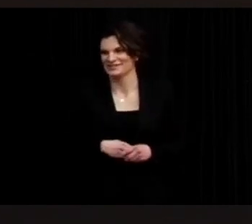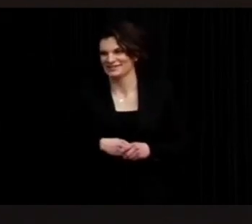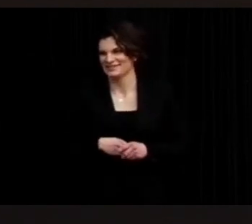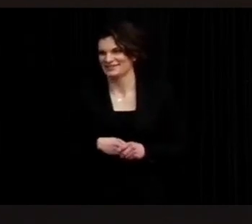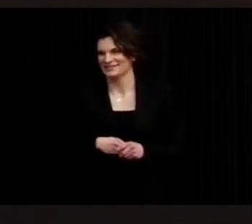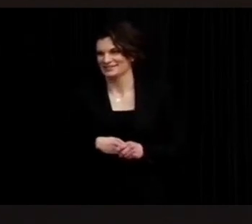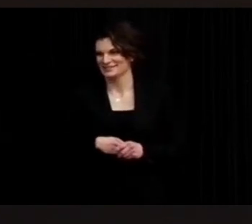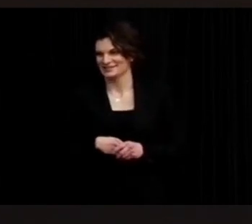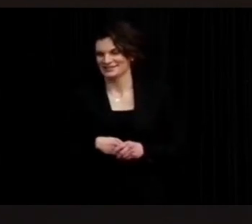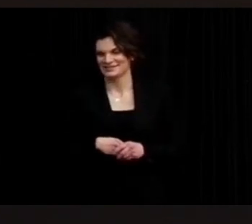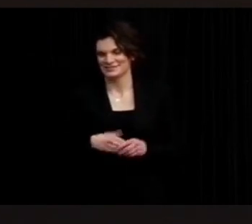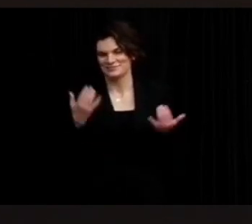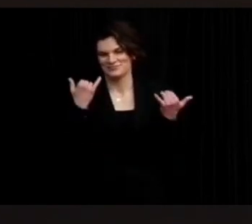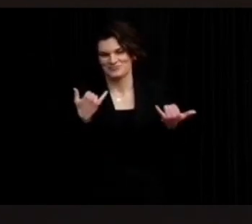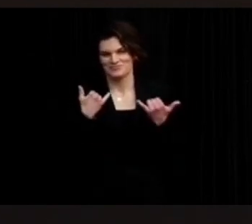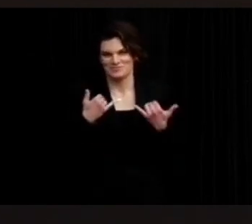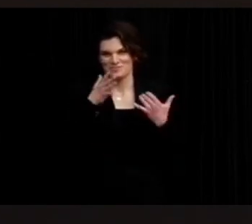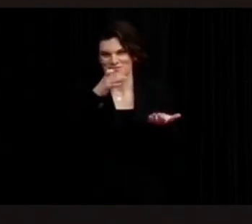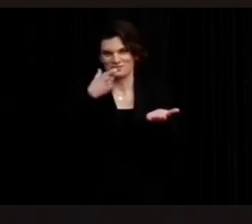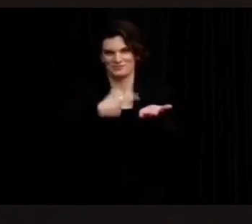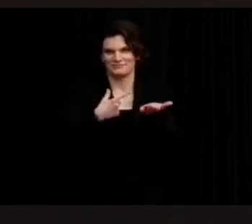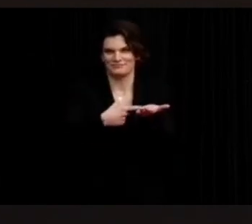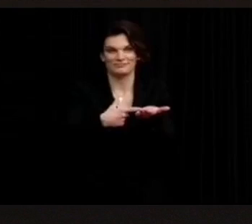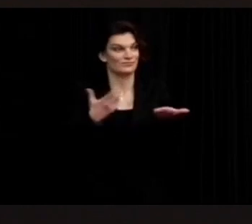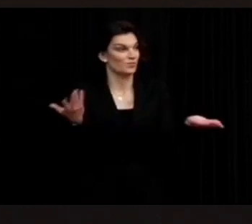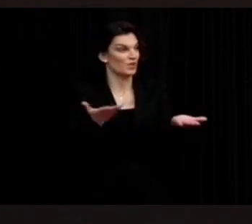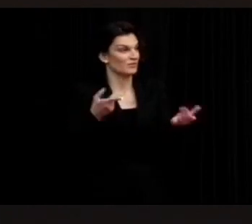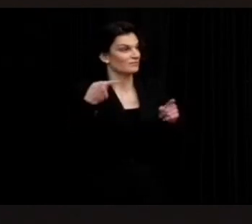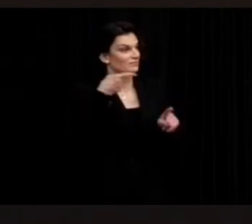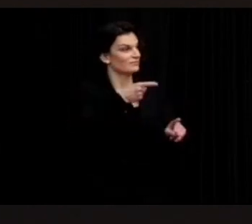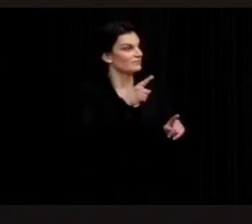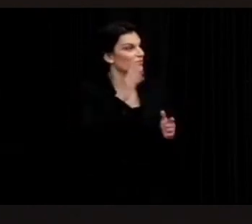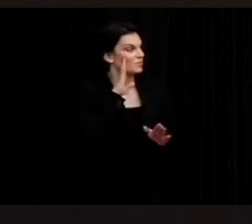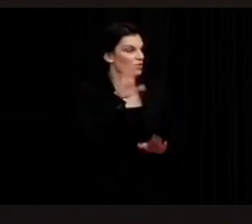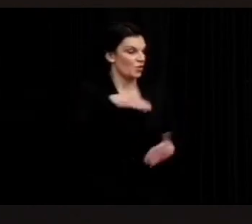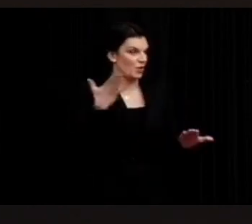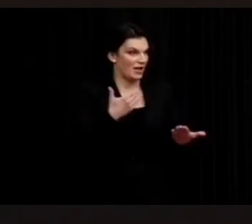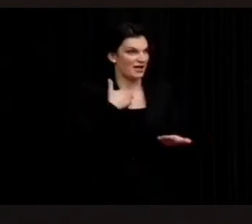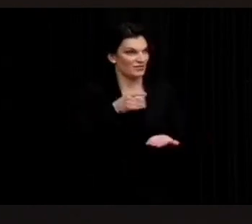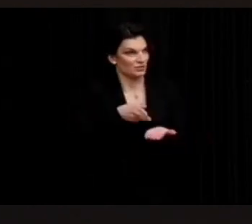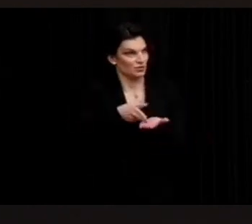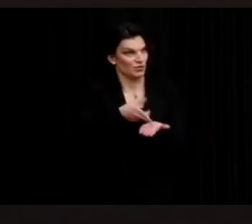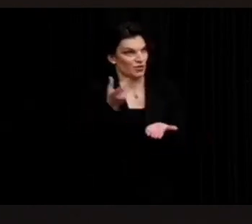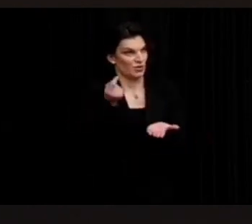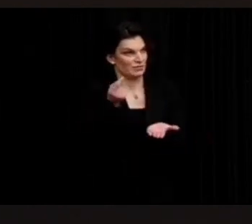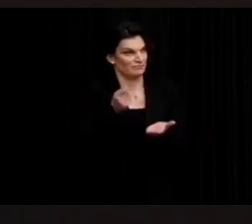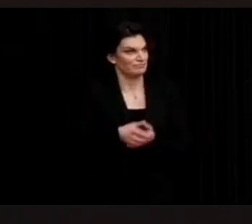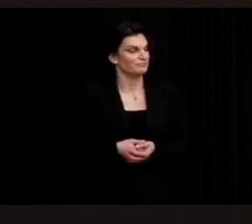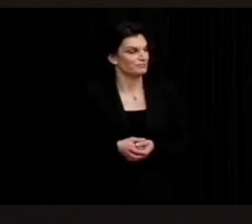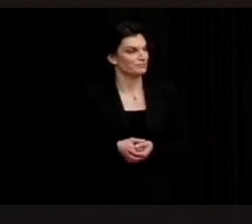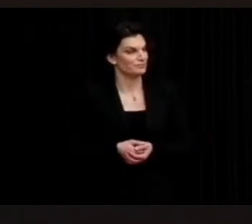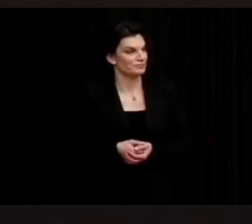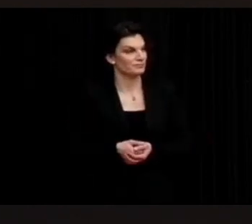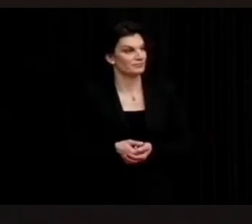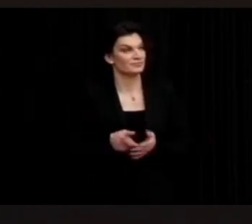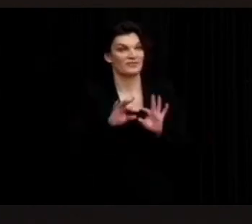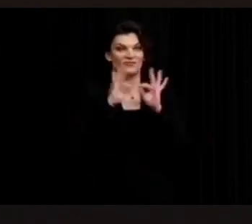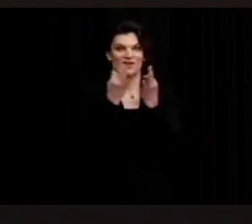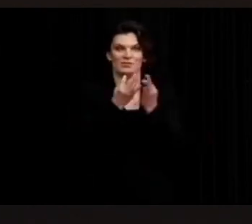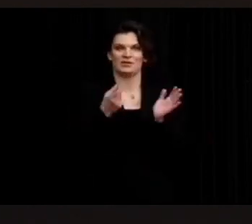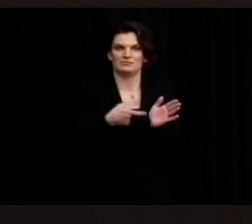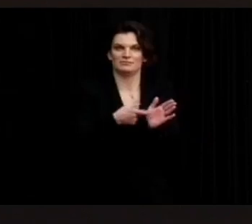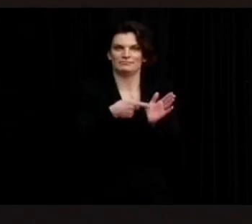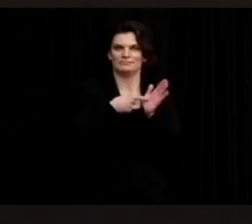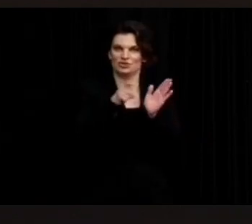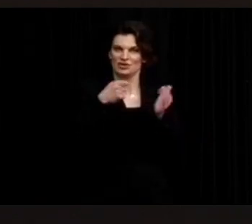We come together today to unite around some real fundamental truths. Every family needs a safe, affordable place to